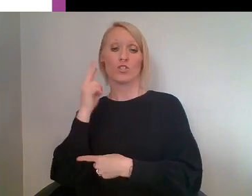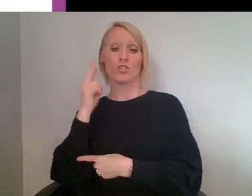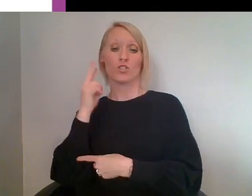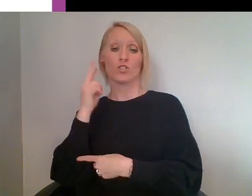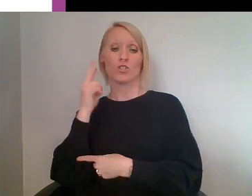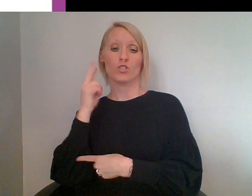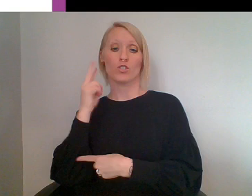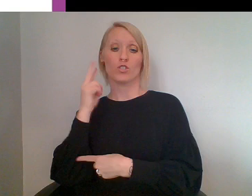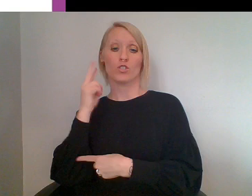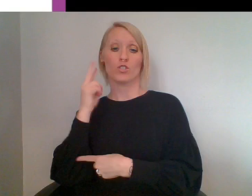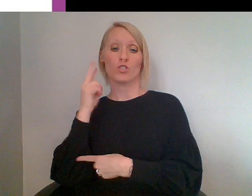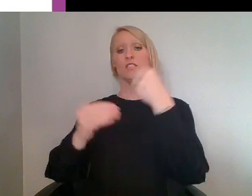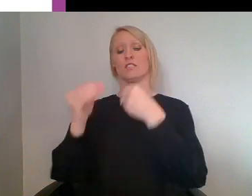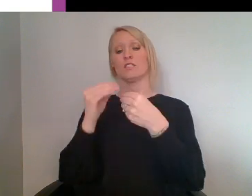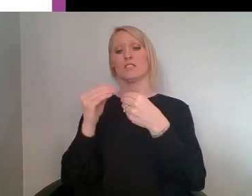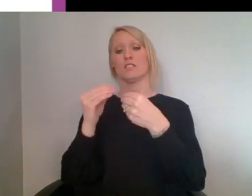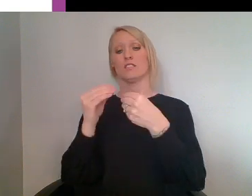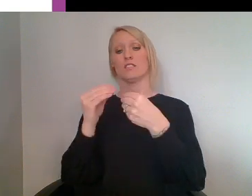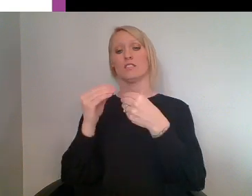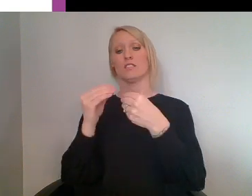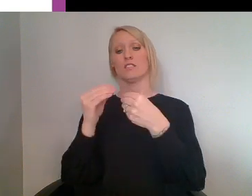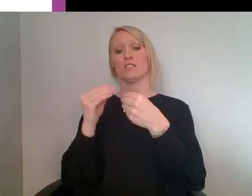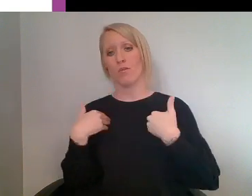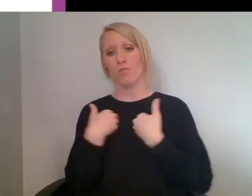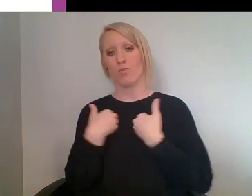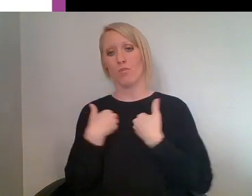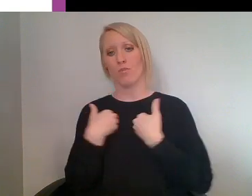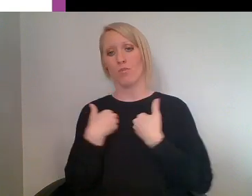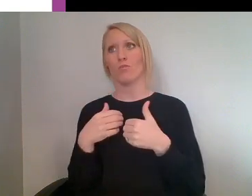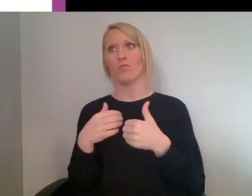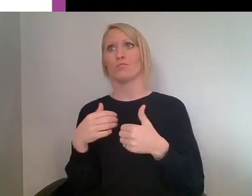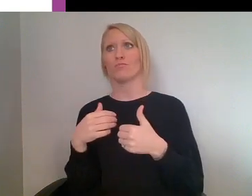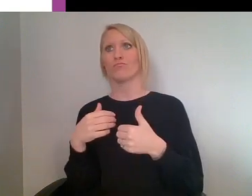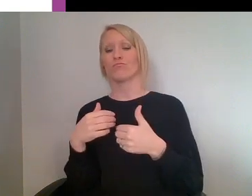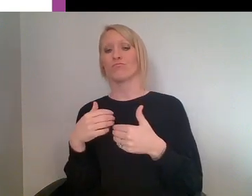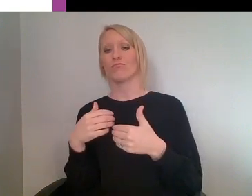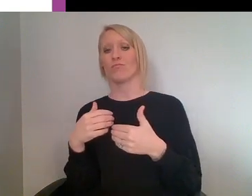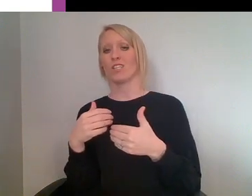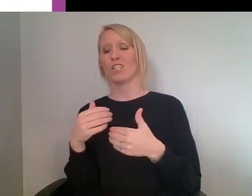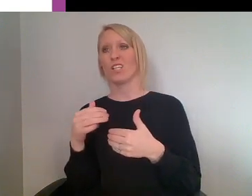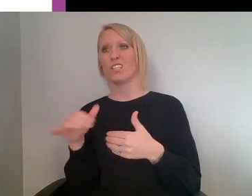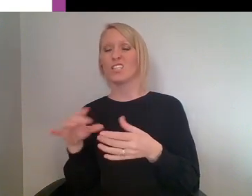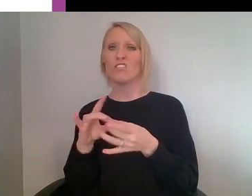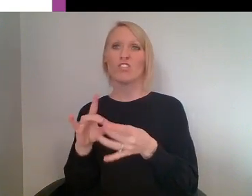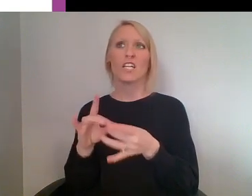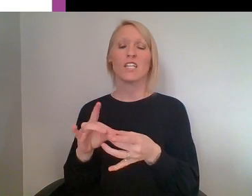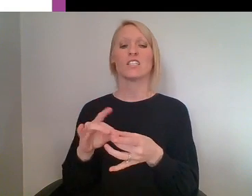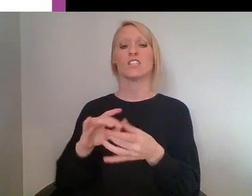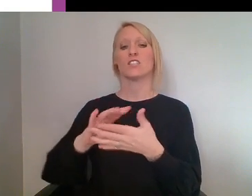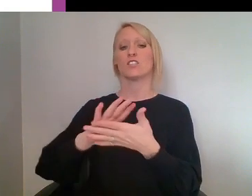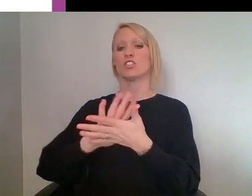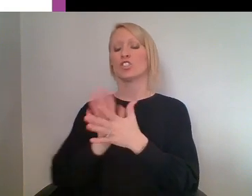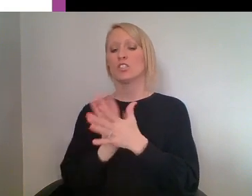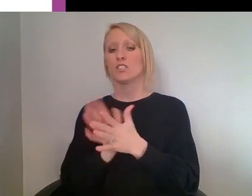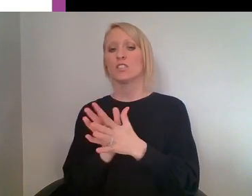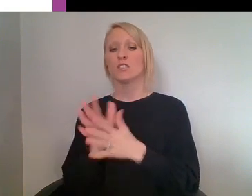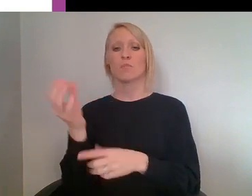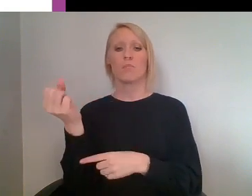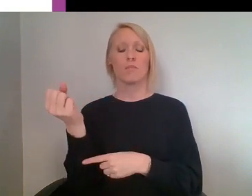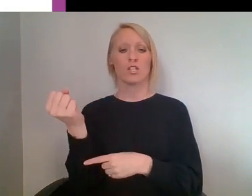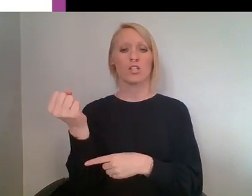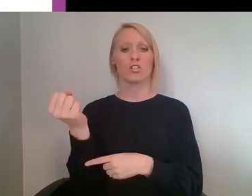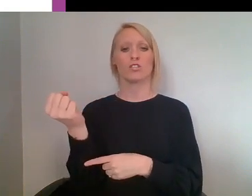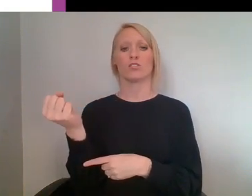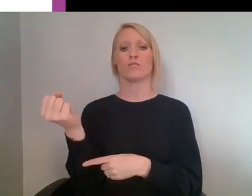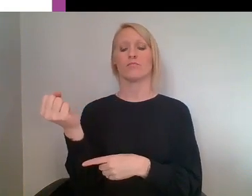some of the animal byproducts, cheese, milk, yogurt, things like that. We do have in our culture